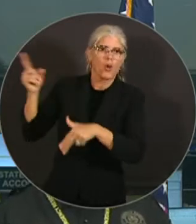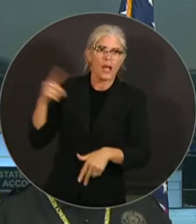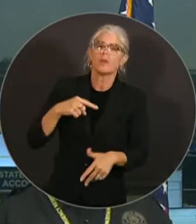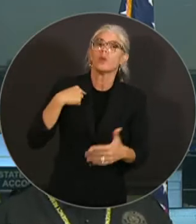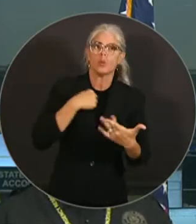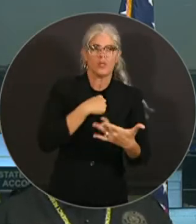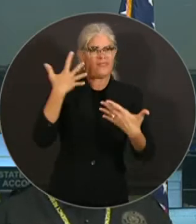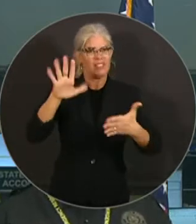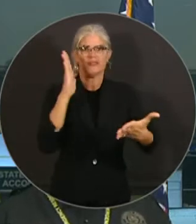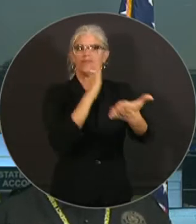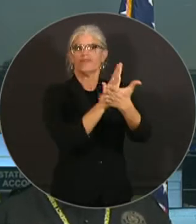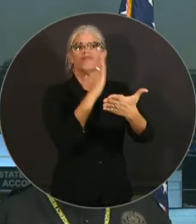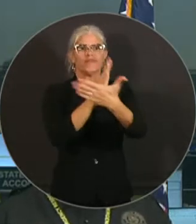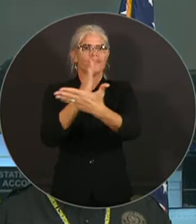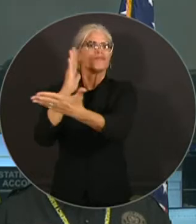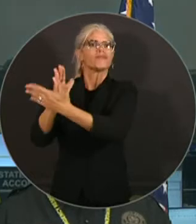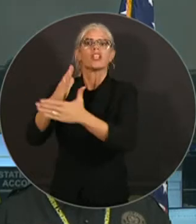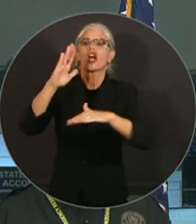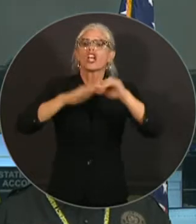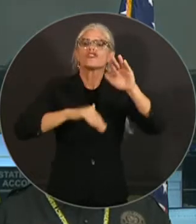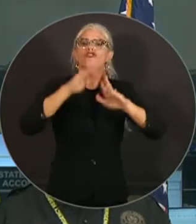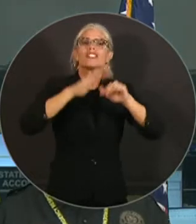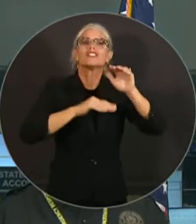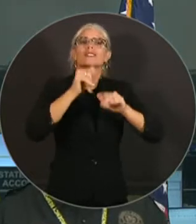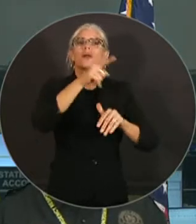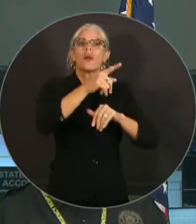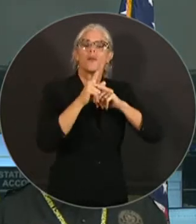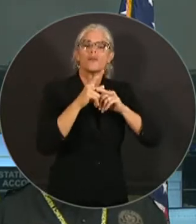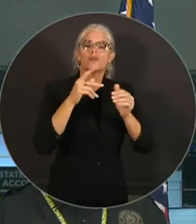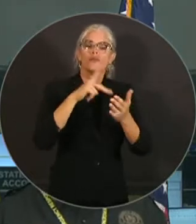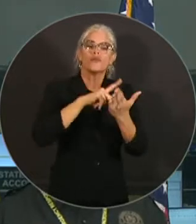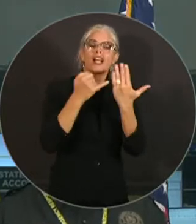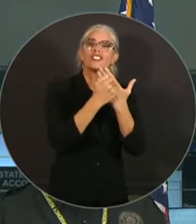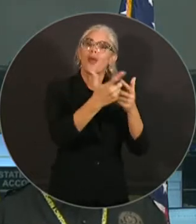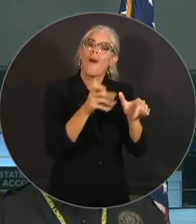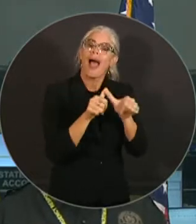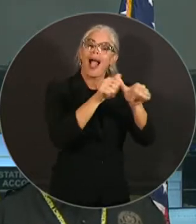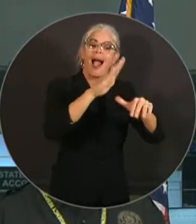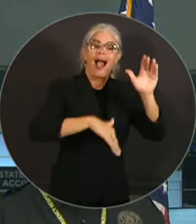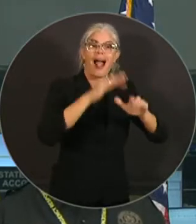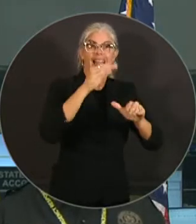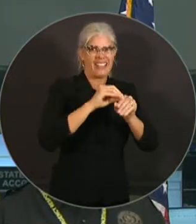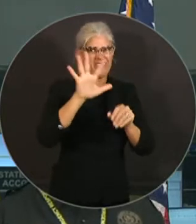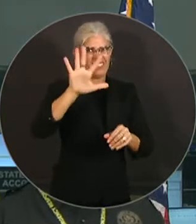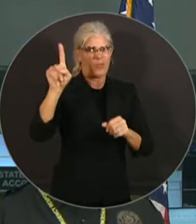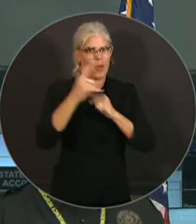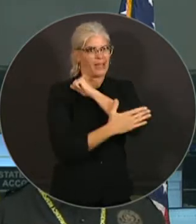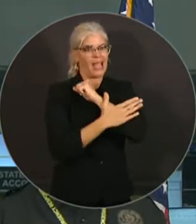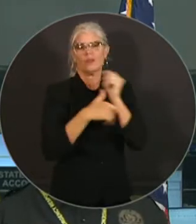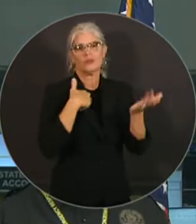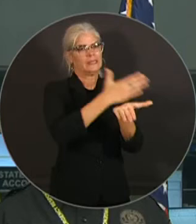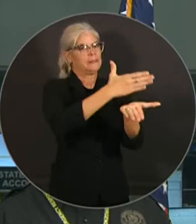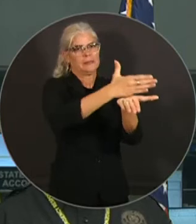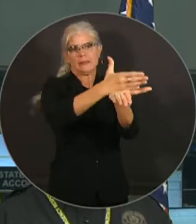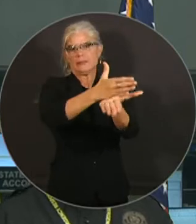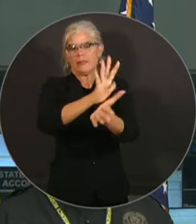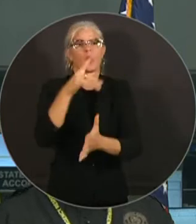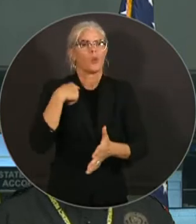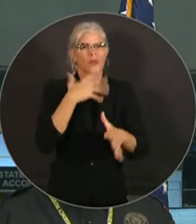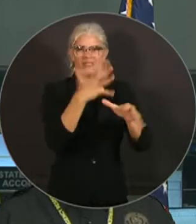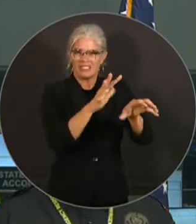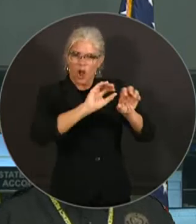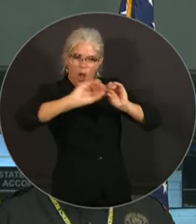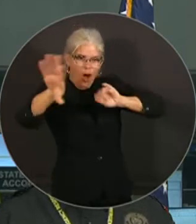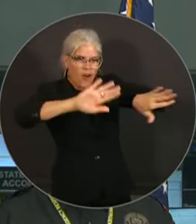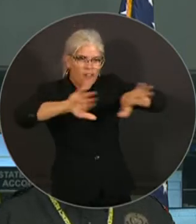on all of our construction projects within the 51 counties that are potentially impacted. We've removed all planned lane closures